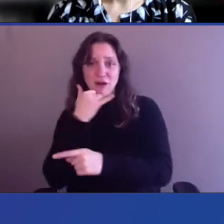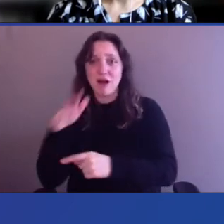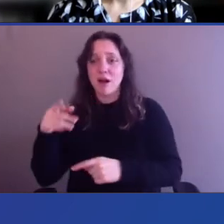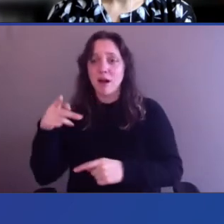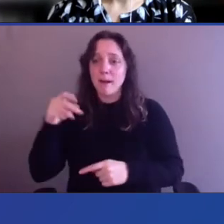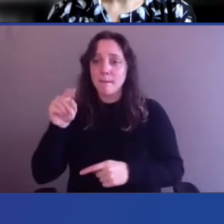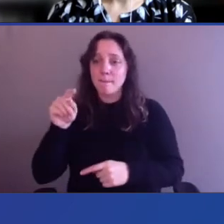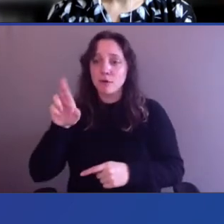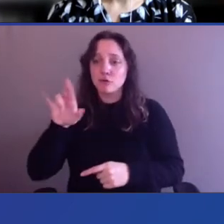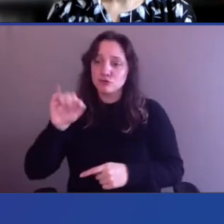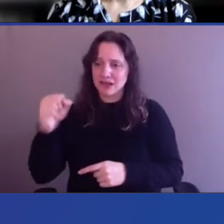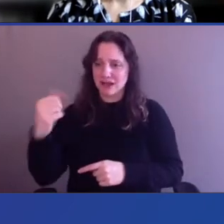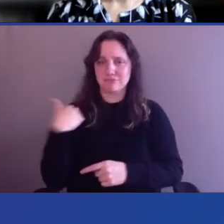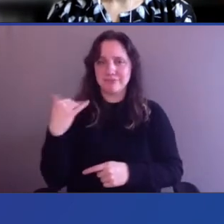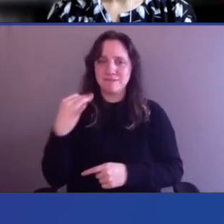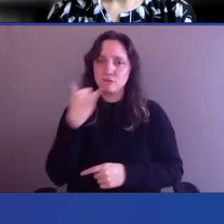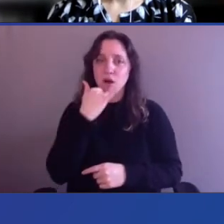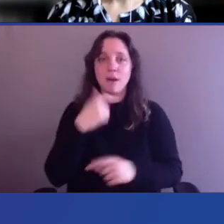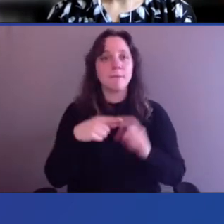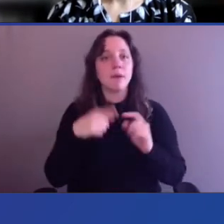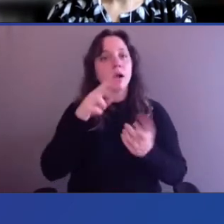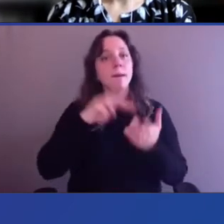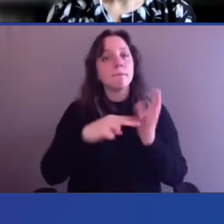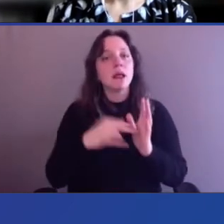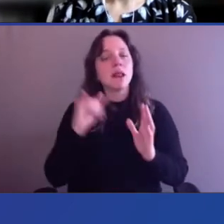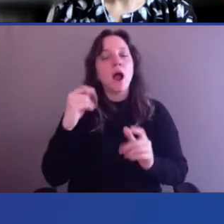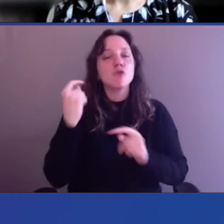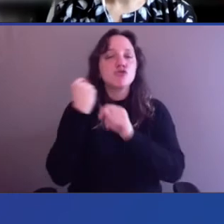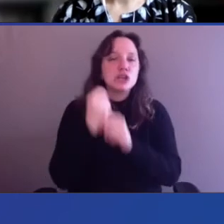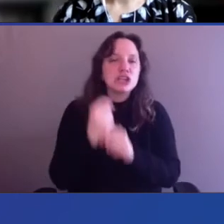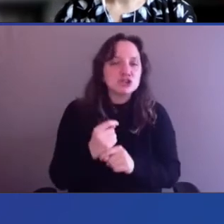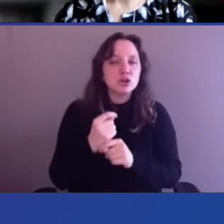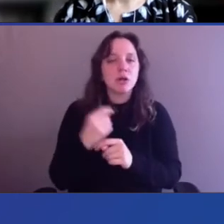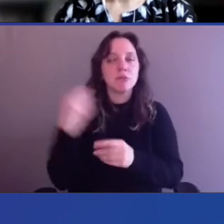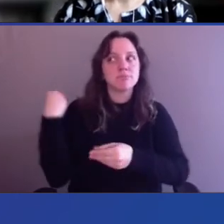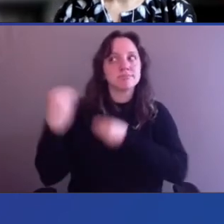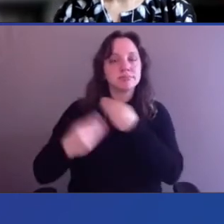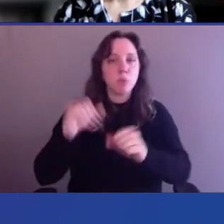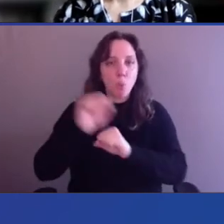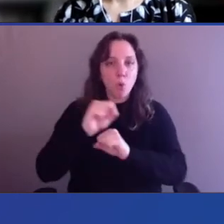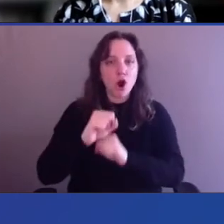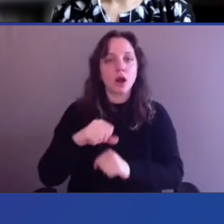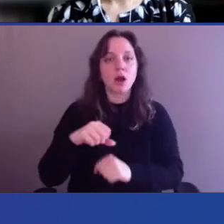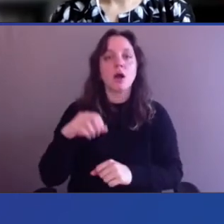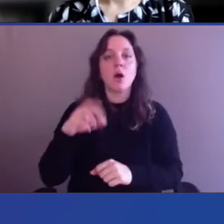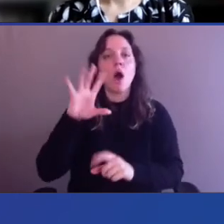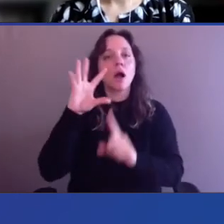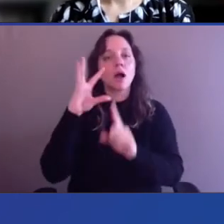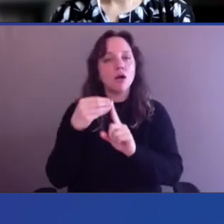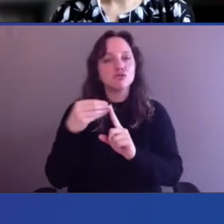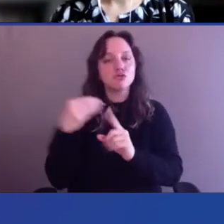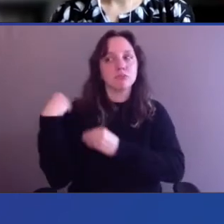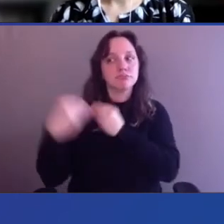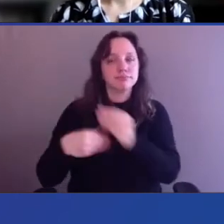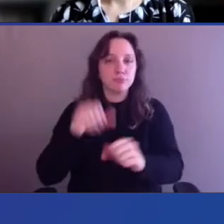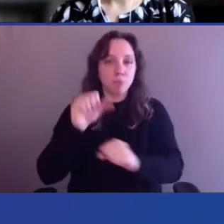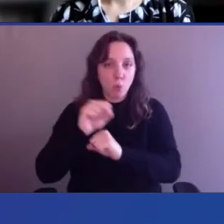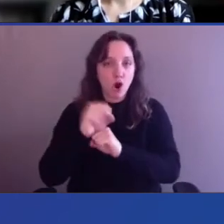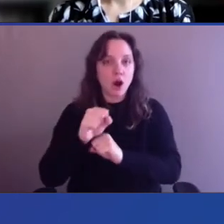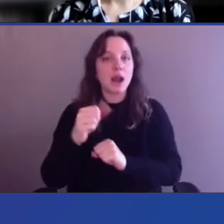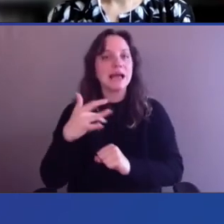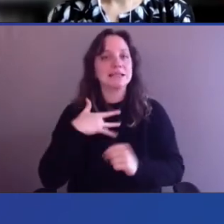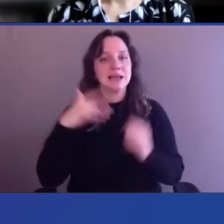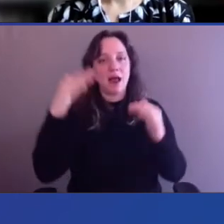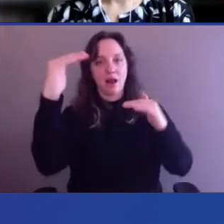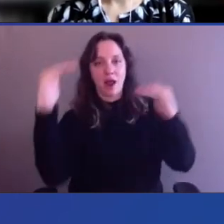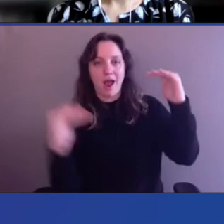That it is not, that traditional work, traditional cultural work is not considered of the same